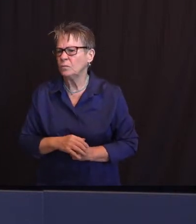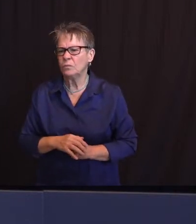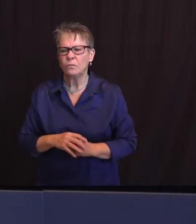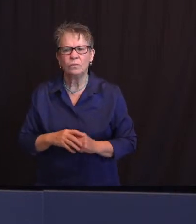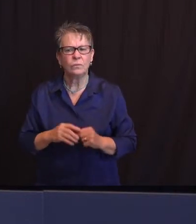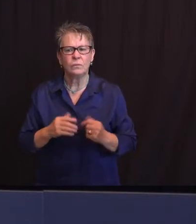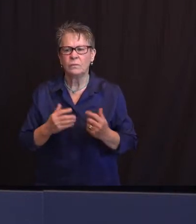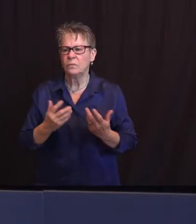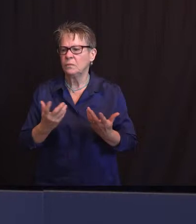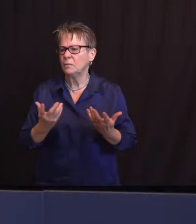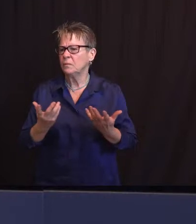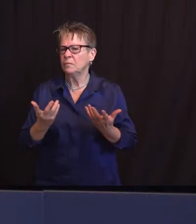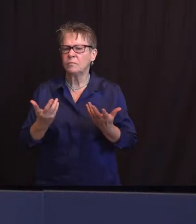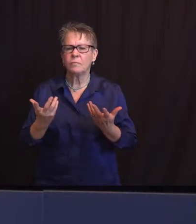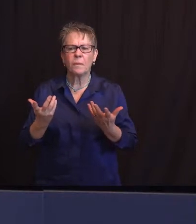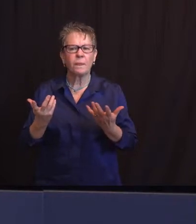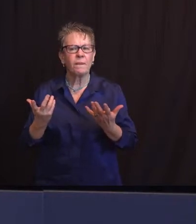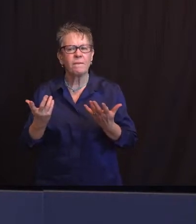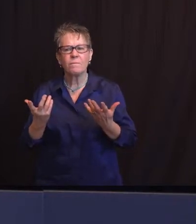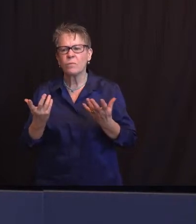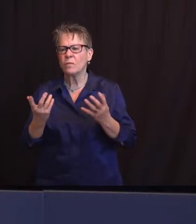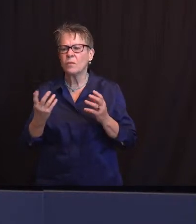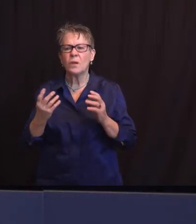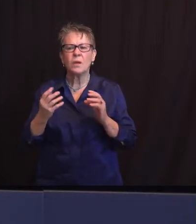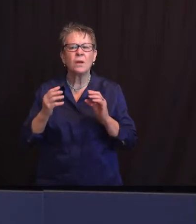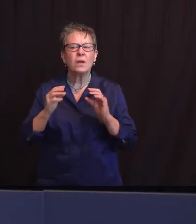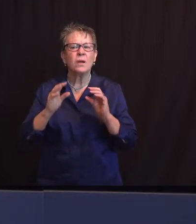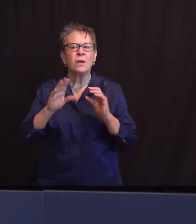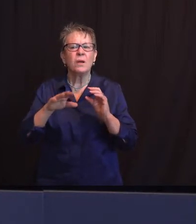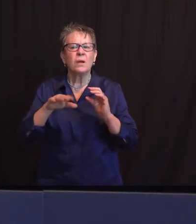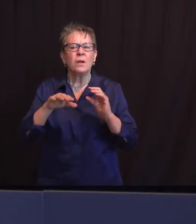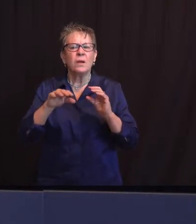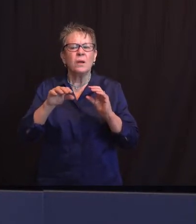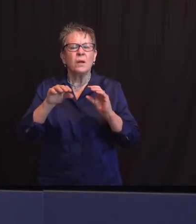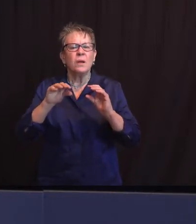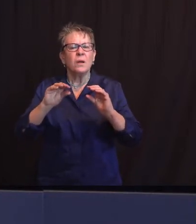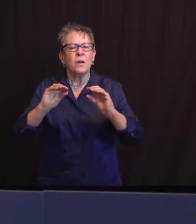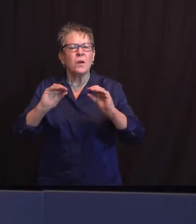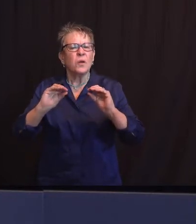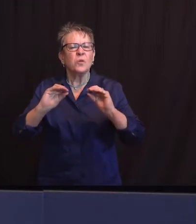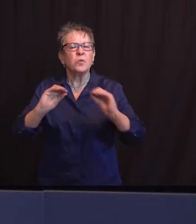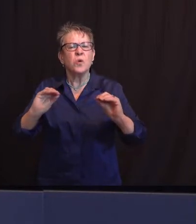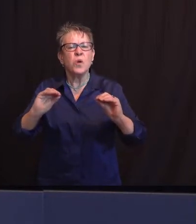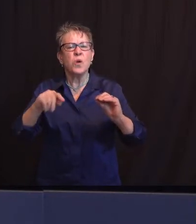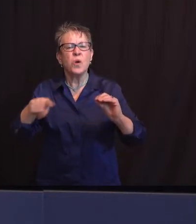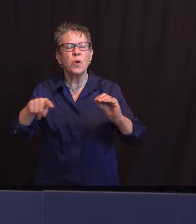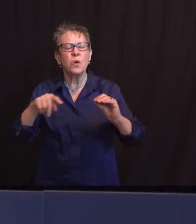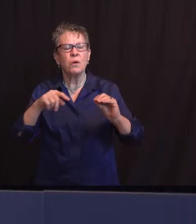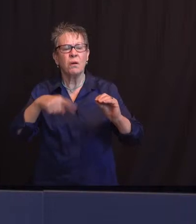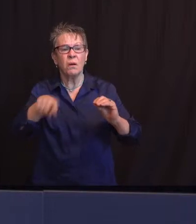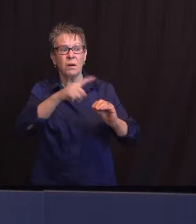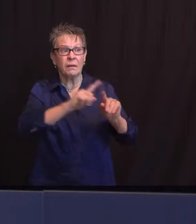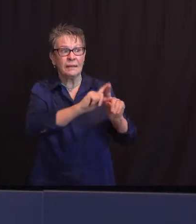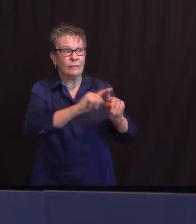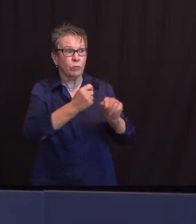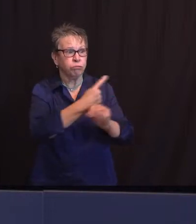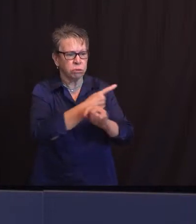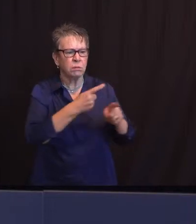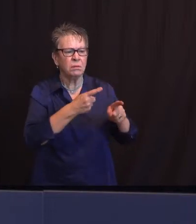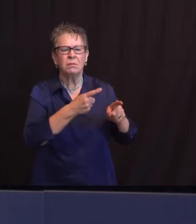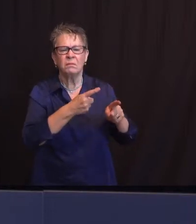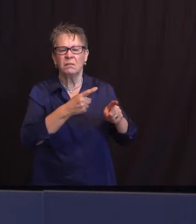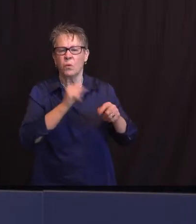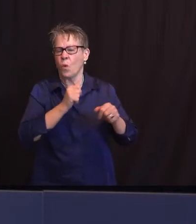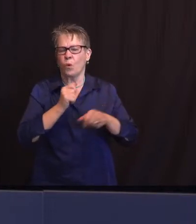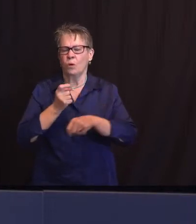consequences. Since the last press briefing at the state veterans' homes, there's been 2 new cases among residents, one in Menlo